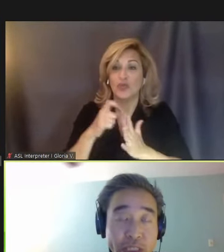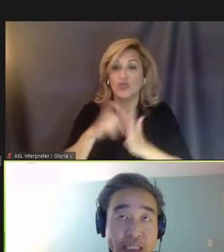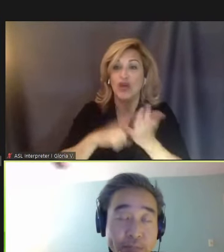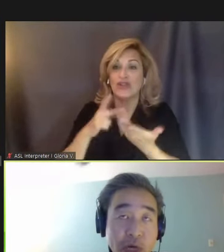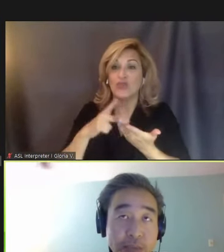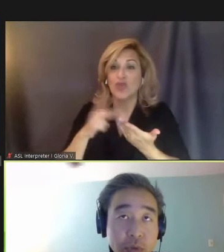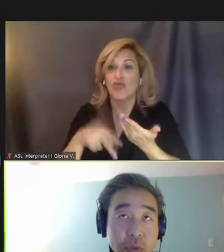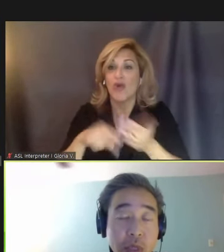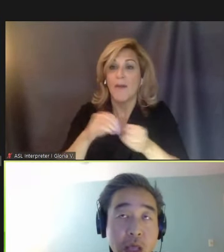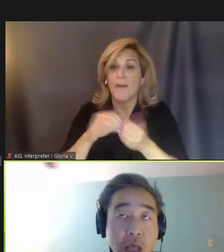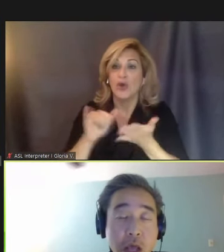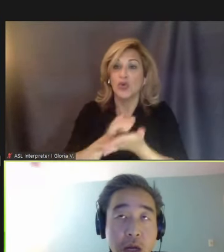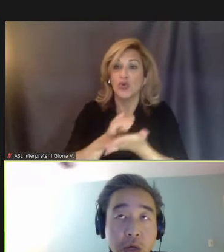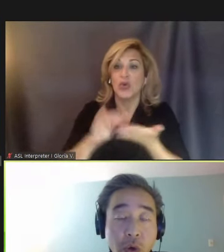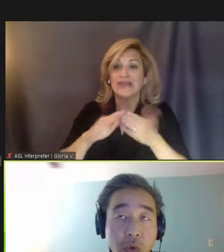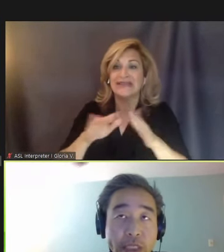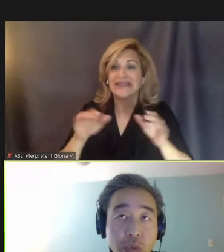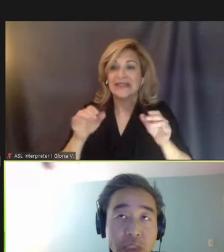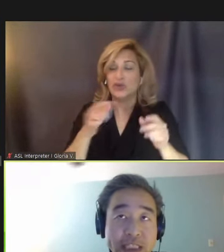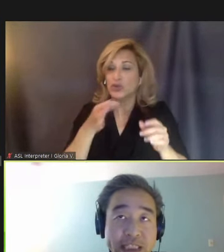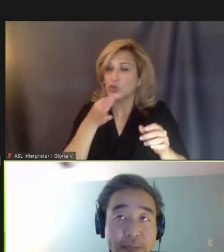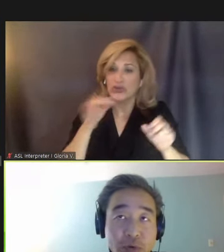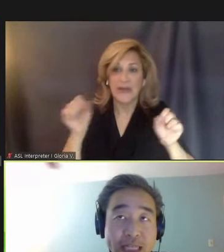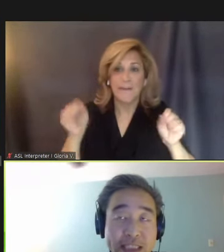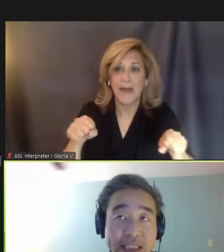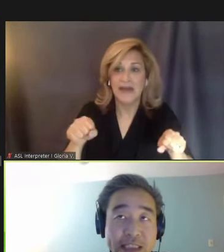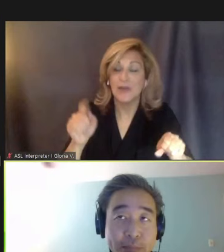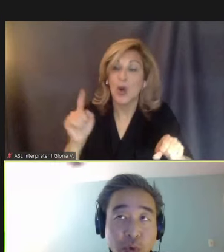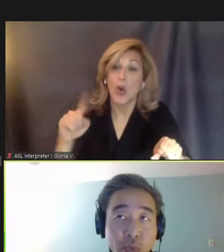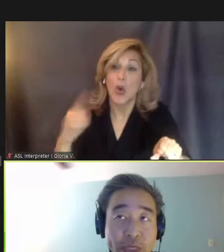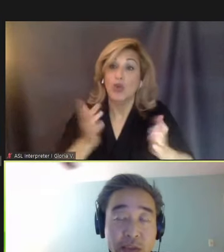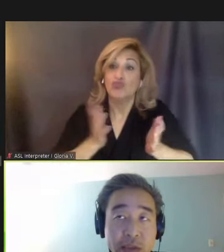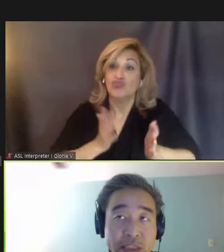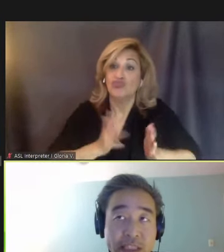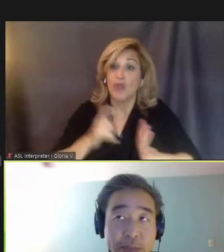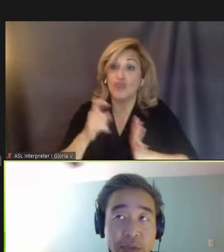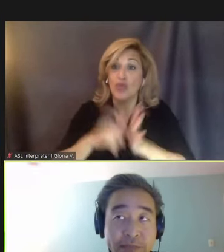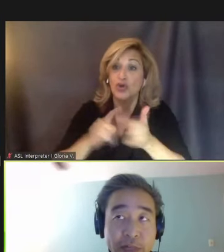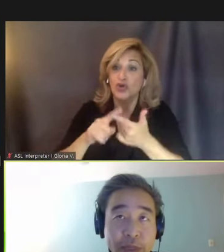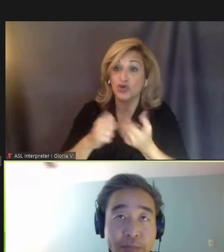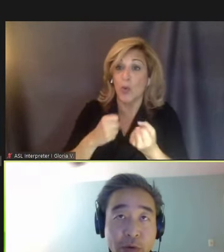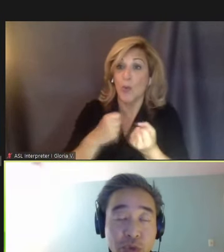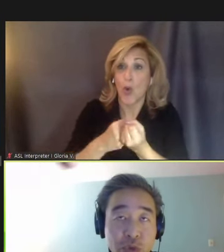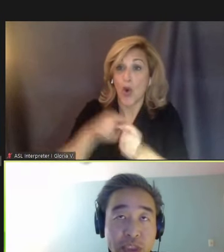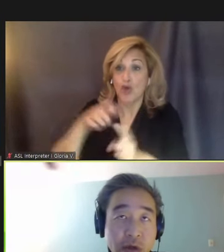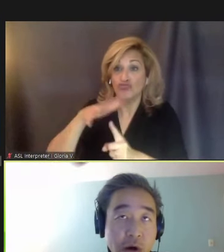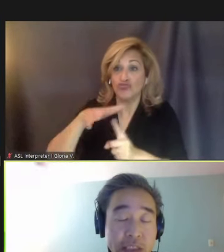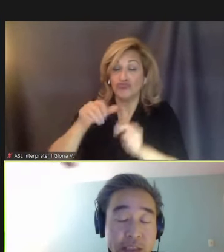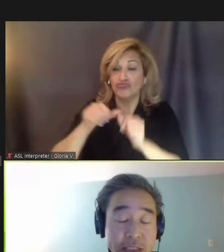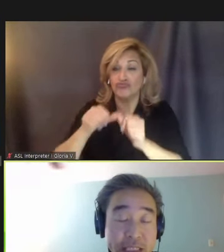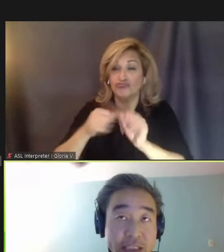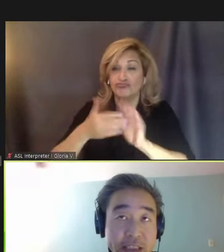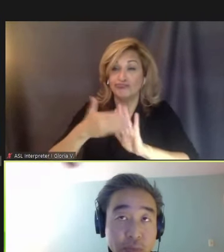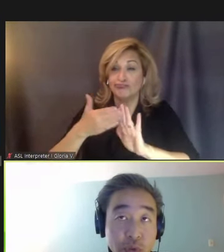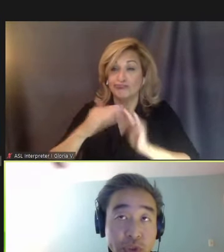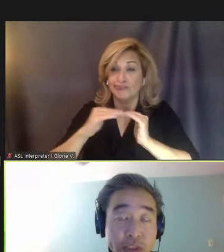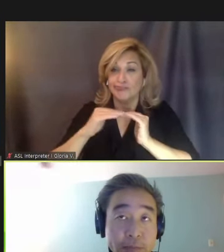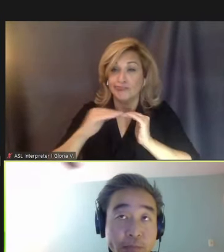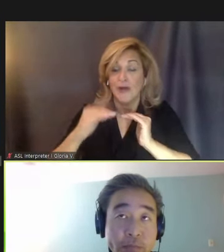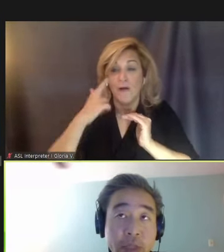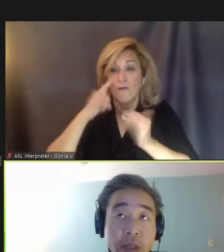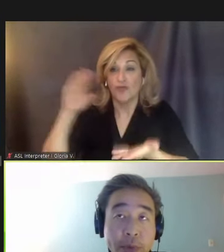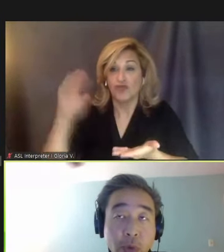as quickly as possible. Not only will congestion pricing support regional sustainable development by reducing car congestion and